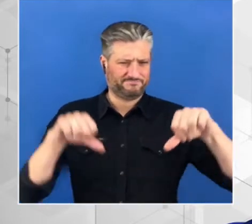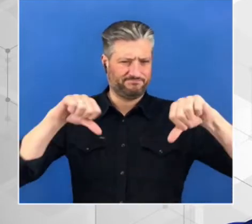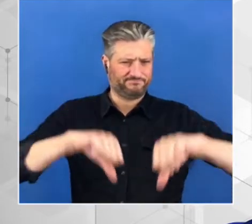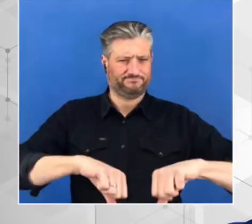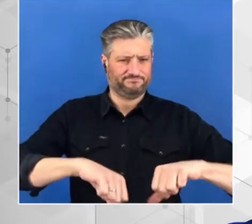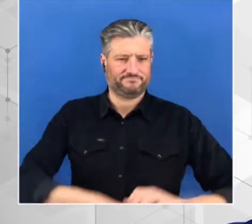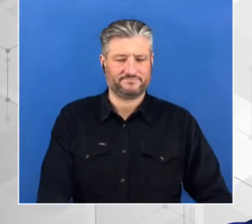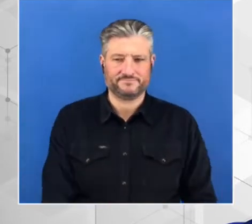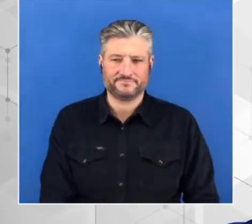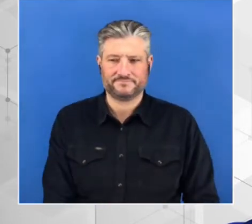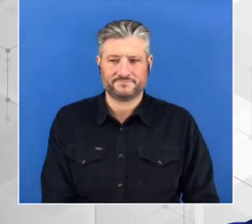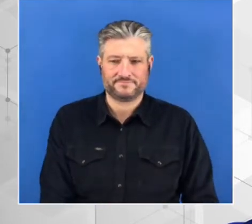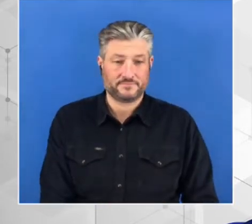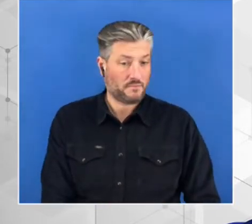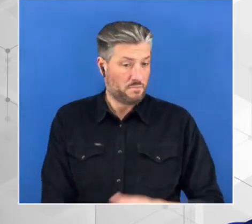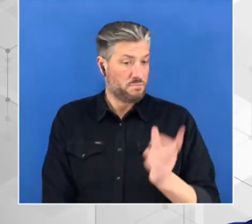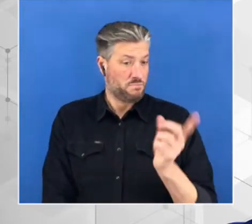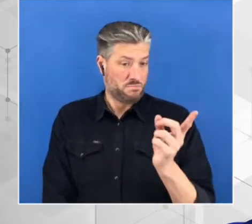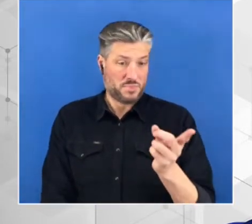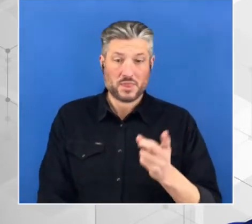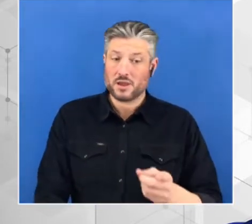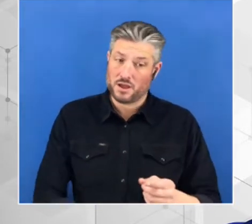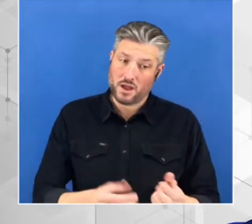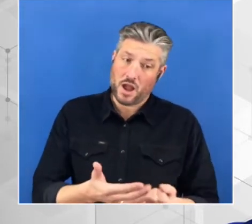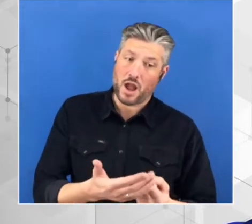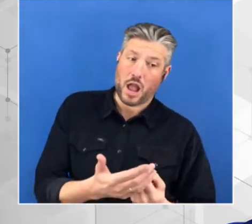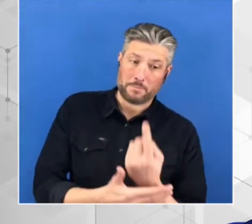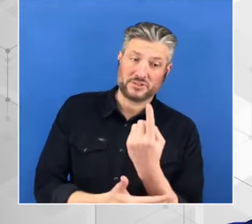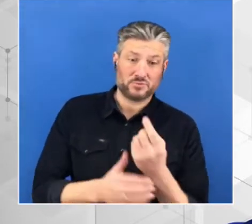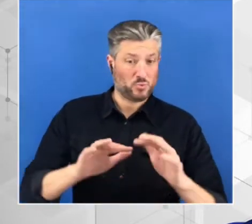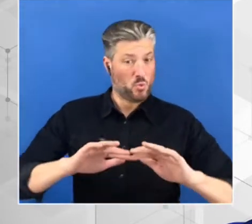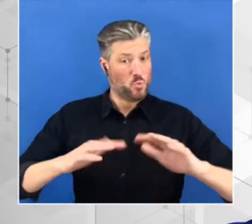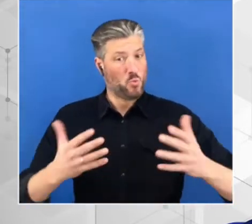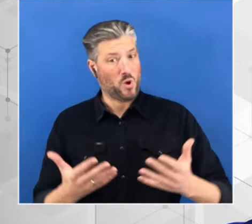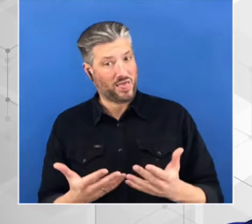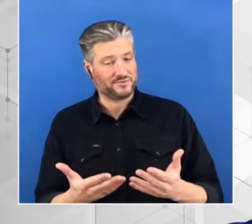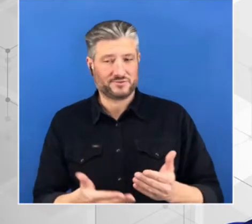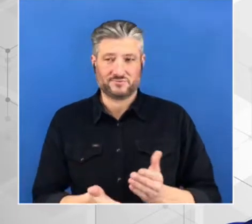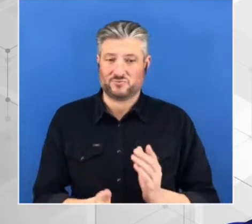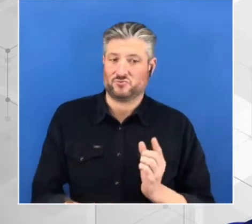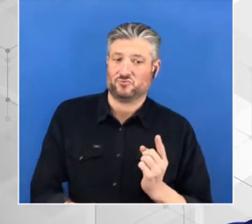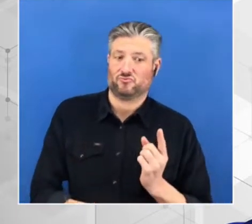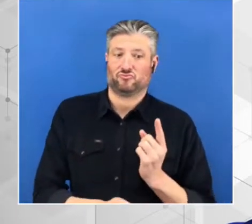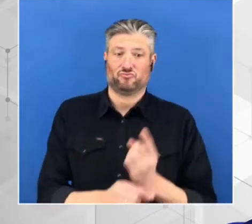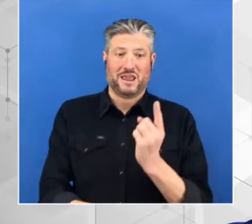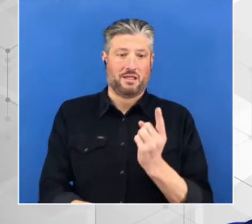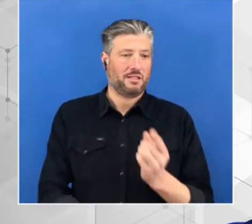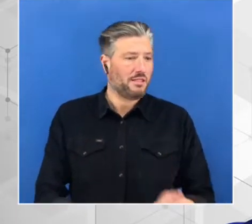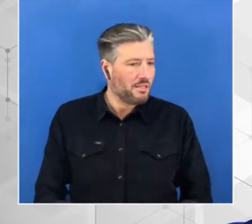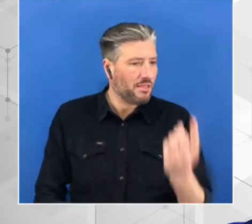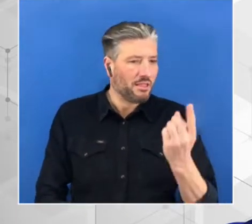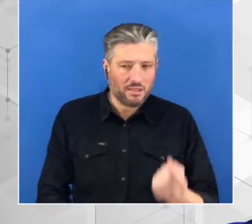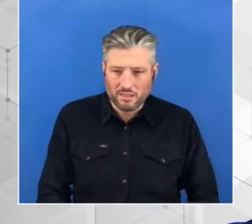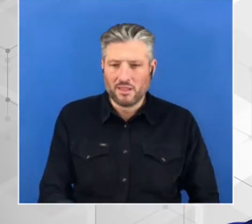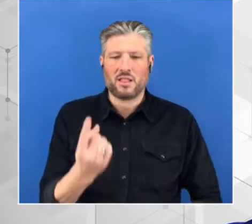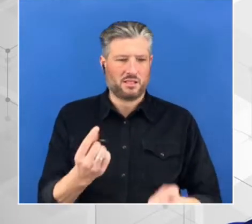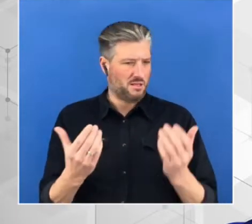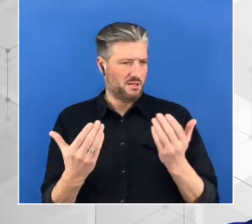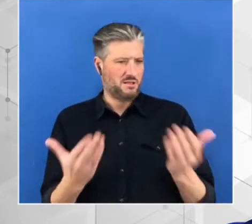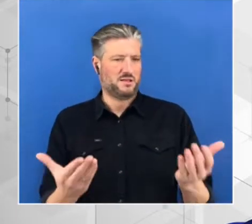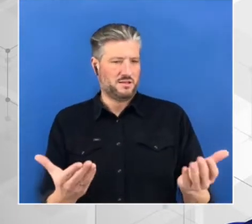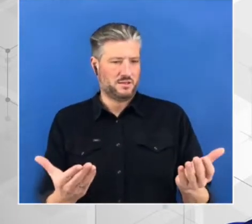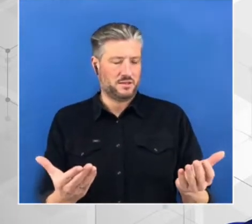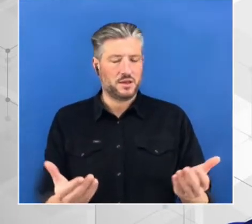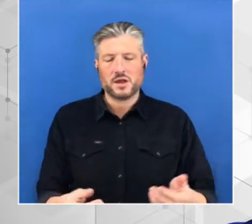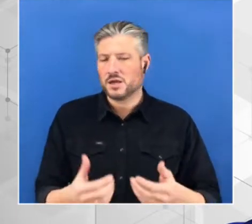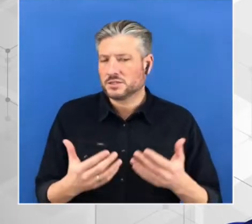world that these situations are wrong, but when we move to the online world, it's not that clear